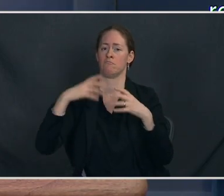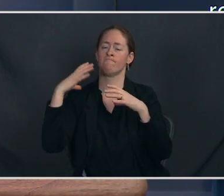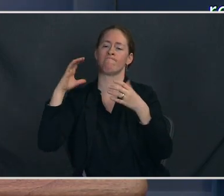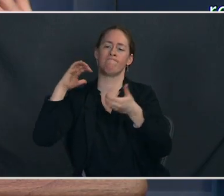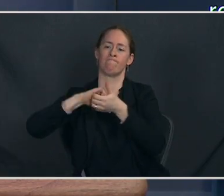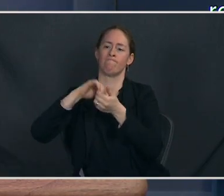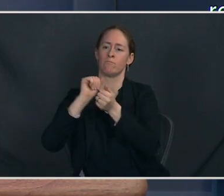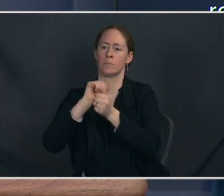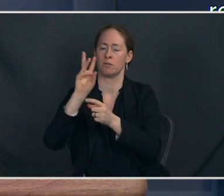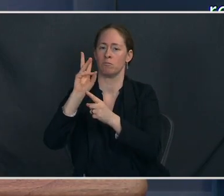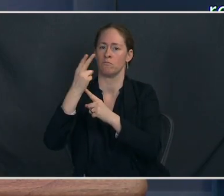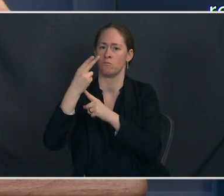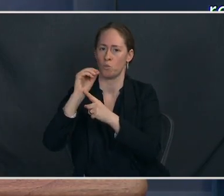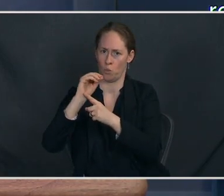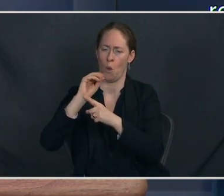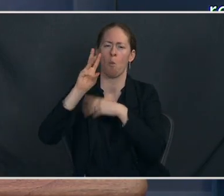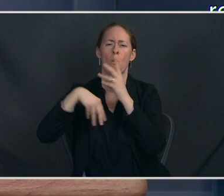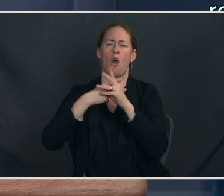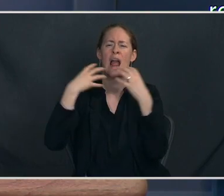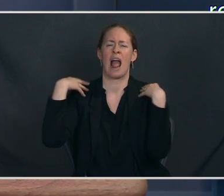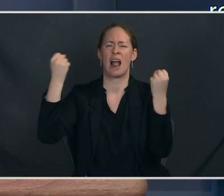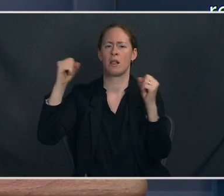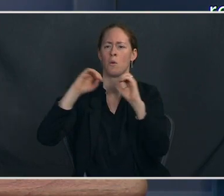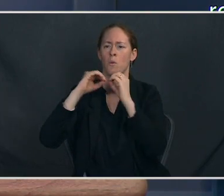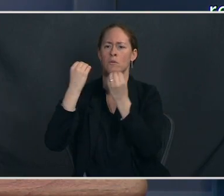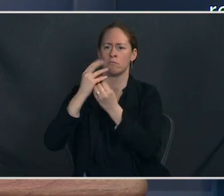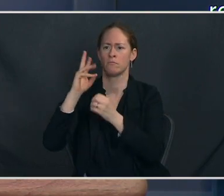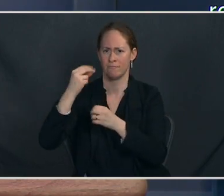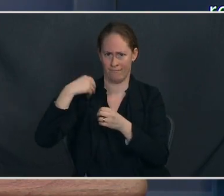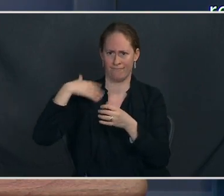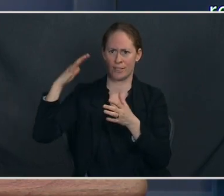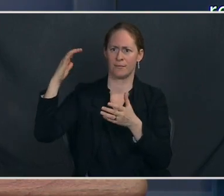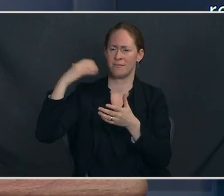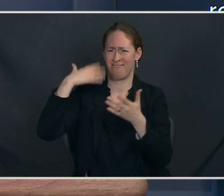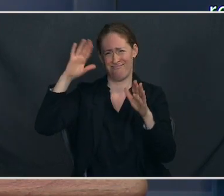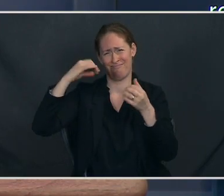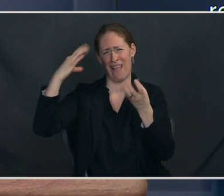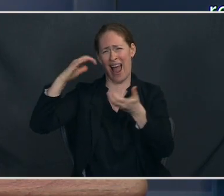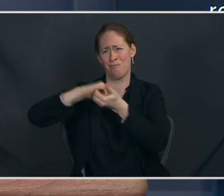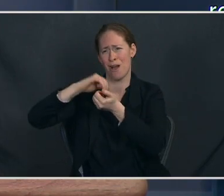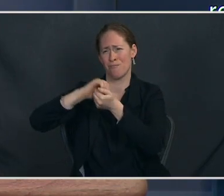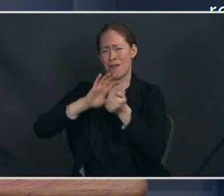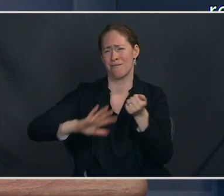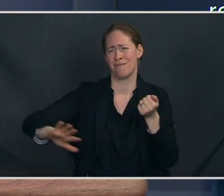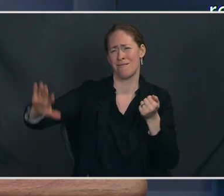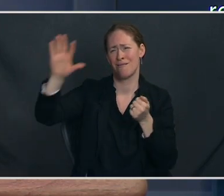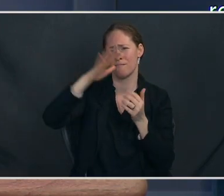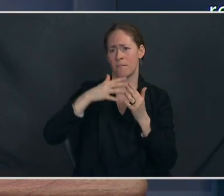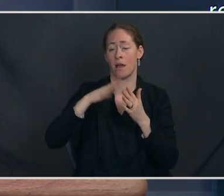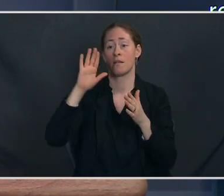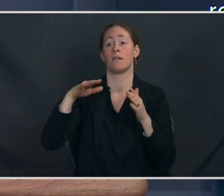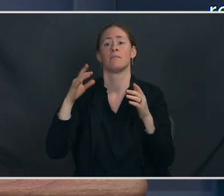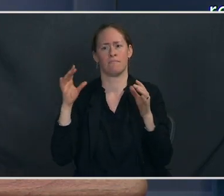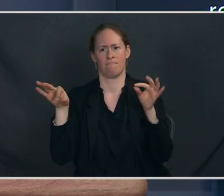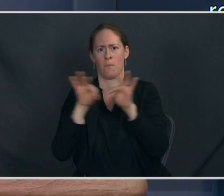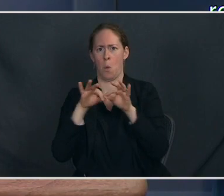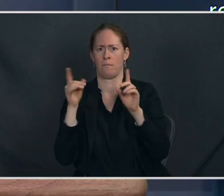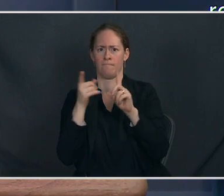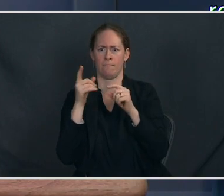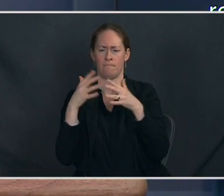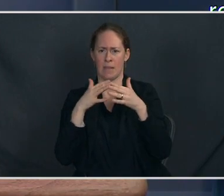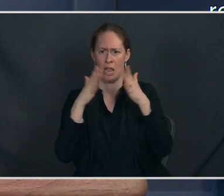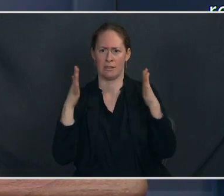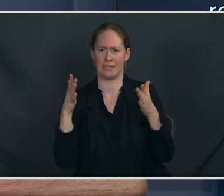effort only makes us safer and the American people safer, but I'd have to check on the specific export question for you. Go ahead.